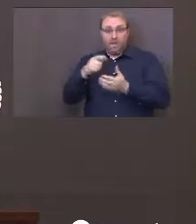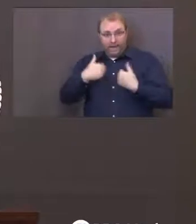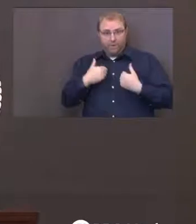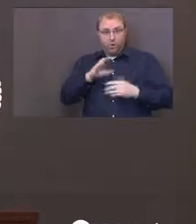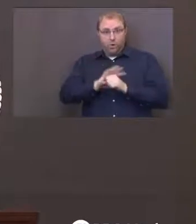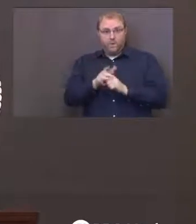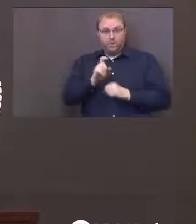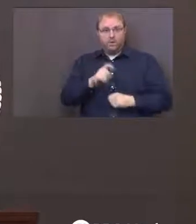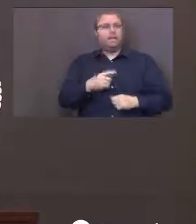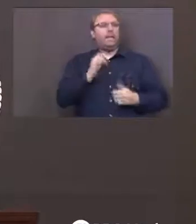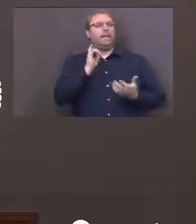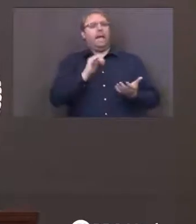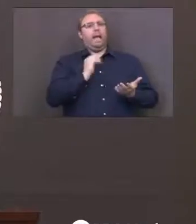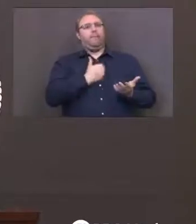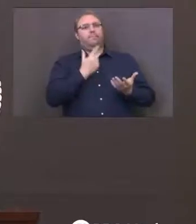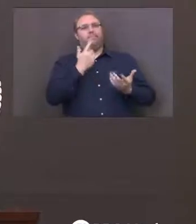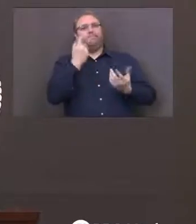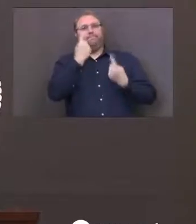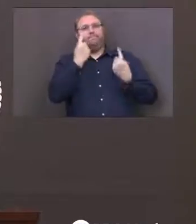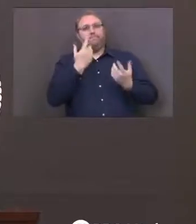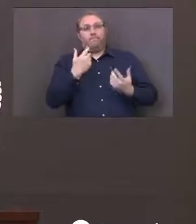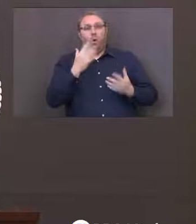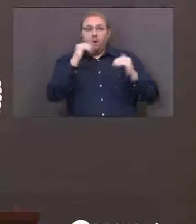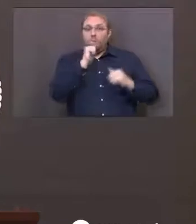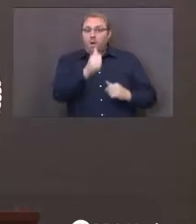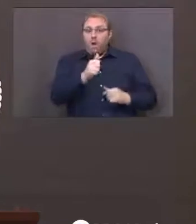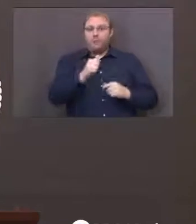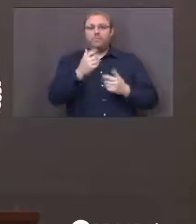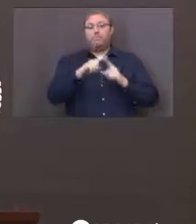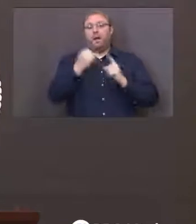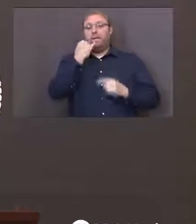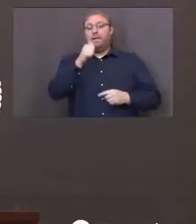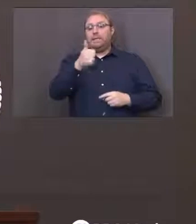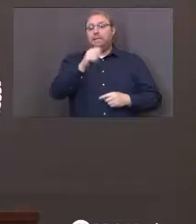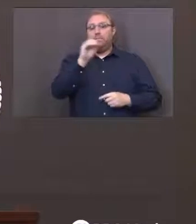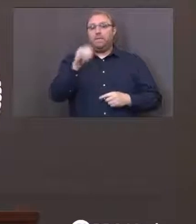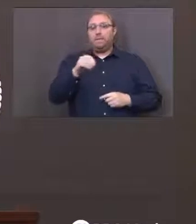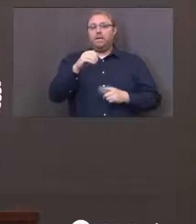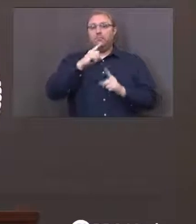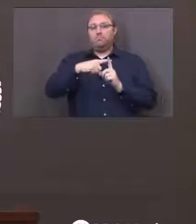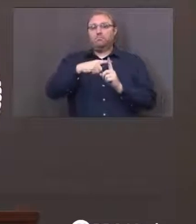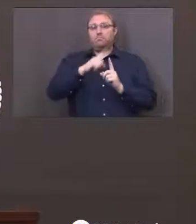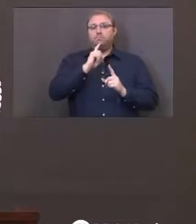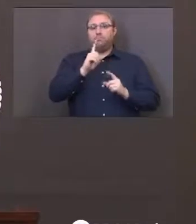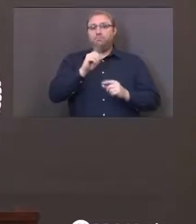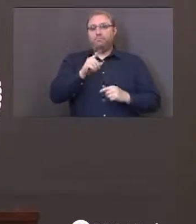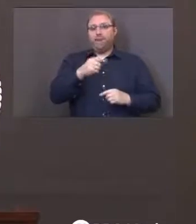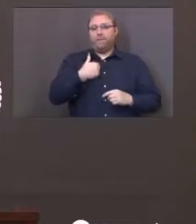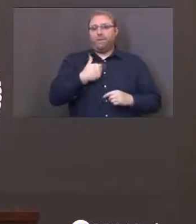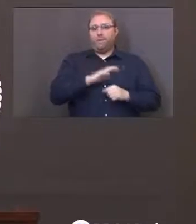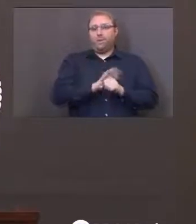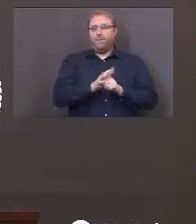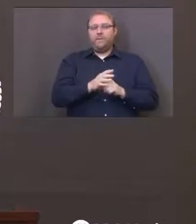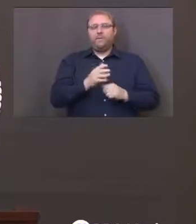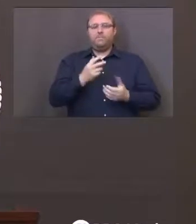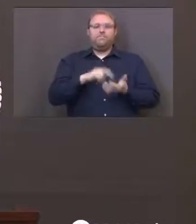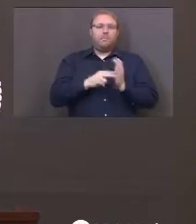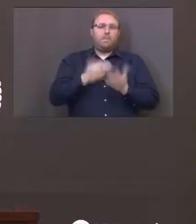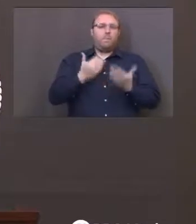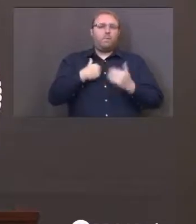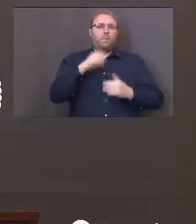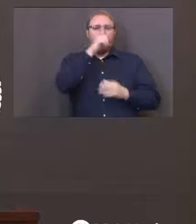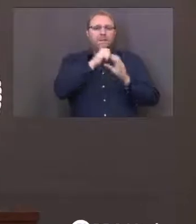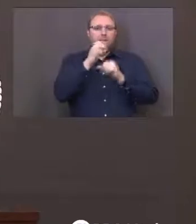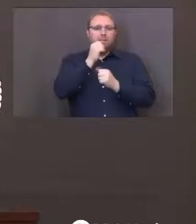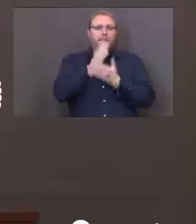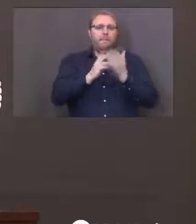question. I mean, hopefully not. When we have about a 10% positivity, the idea is that we are likely missing some